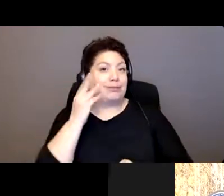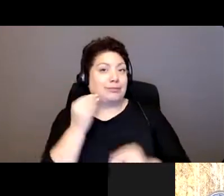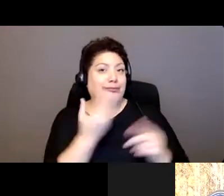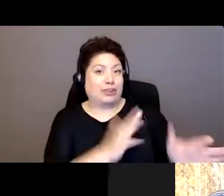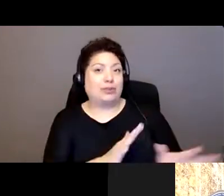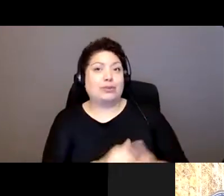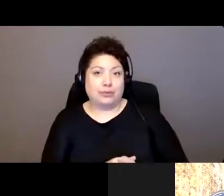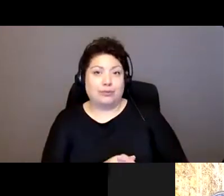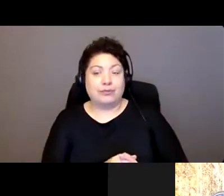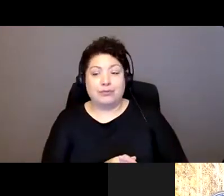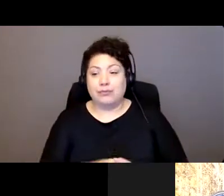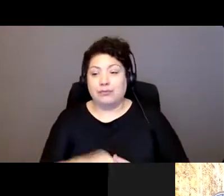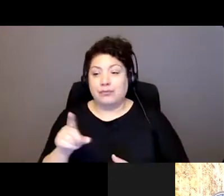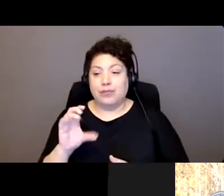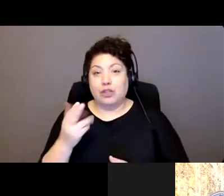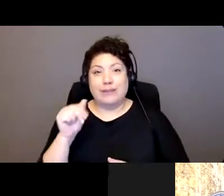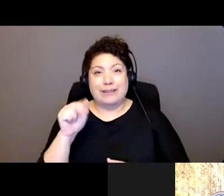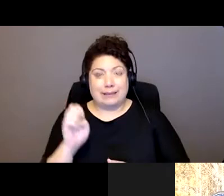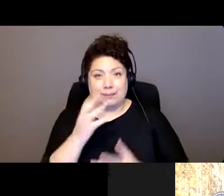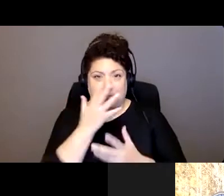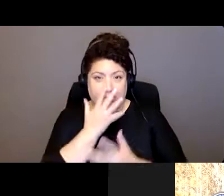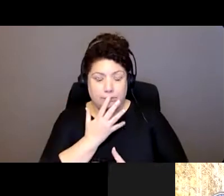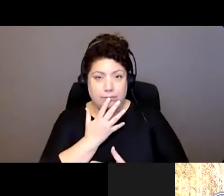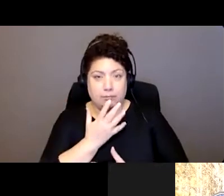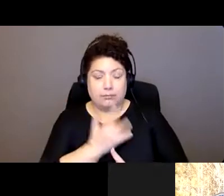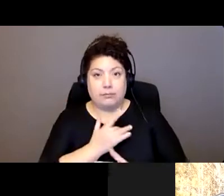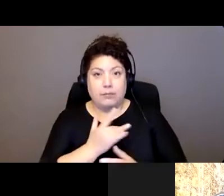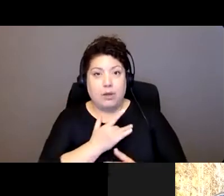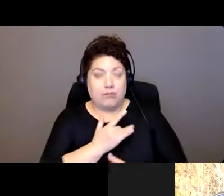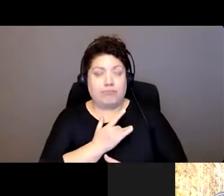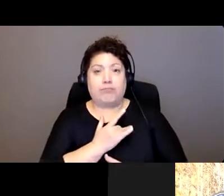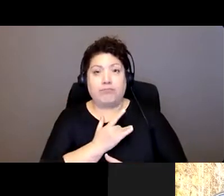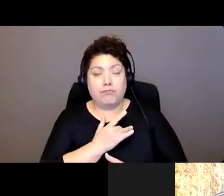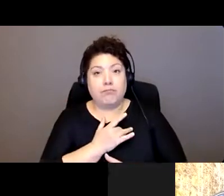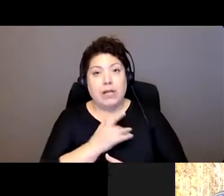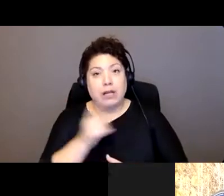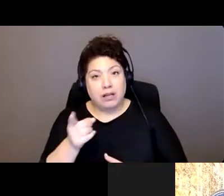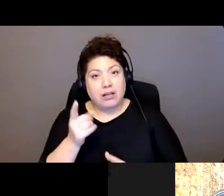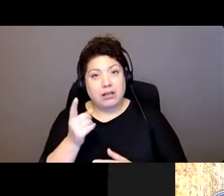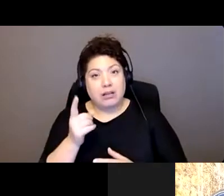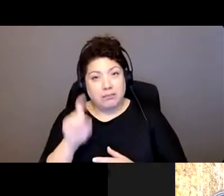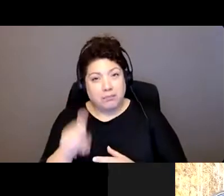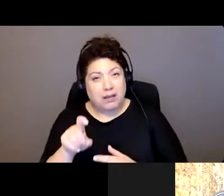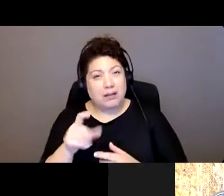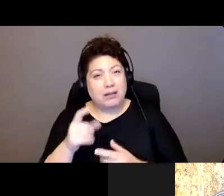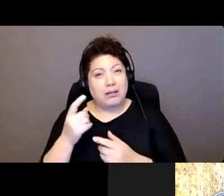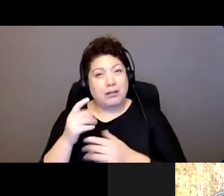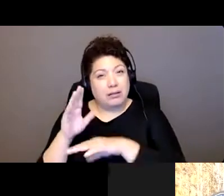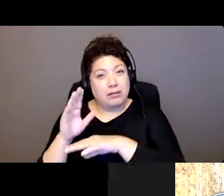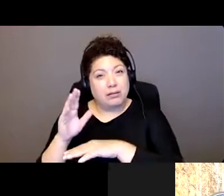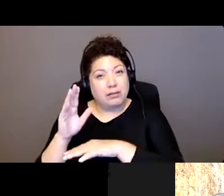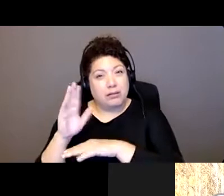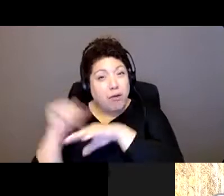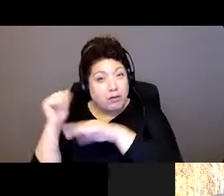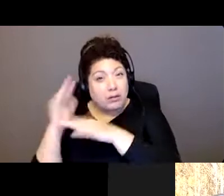Mani, that breaks my heart that you have to do this and bring someone with you just to